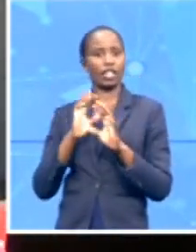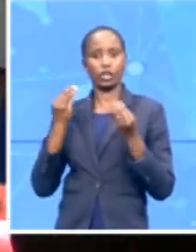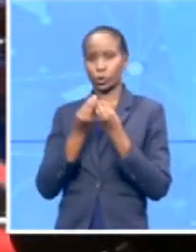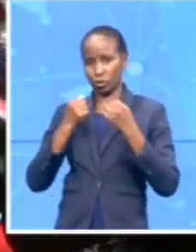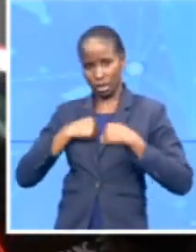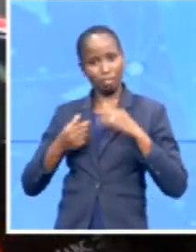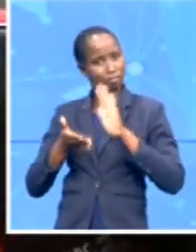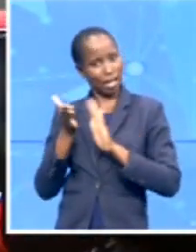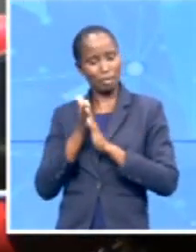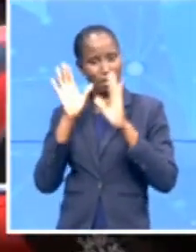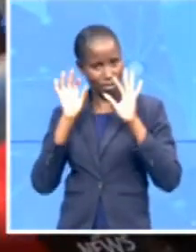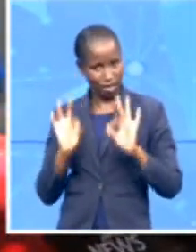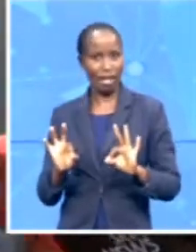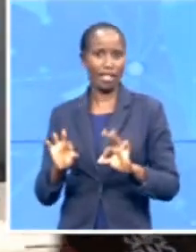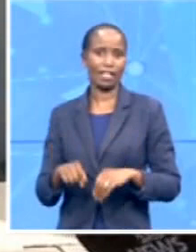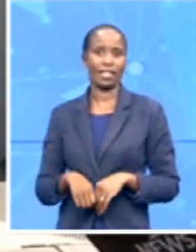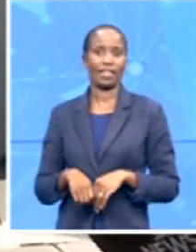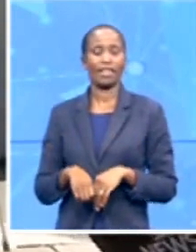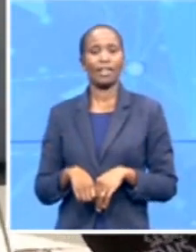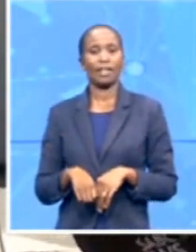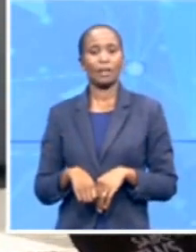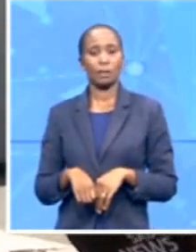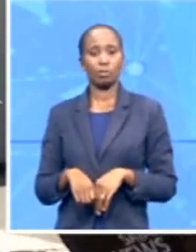kahle ngalibele kube nento zokuthi wena